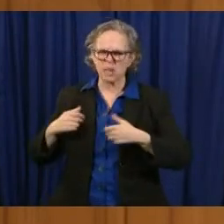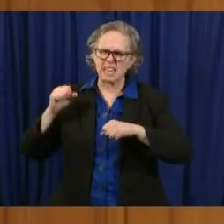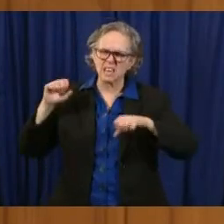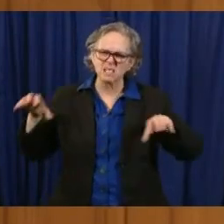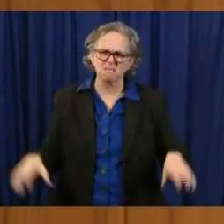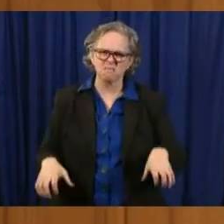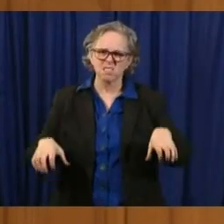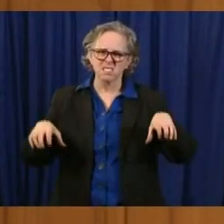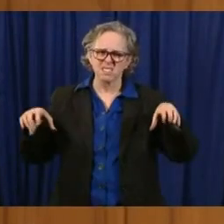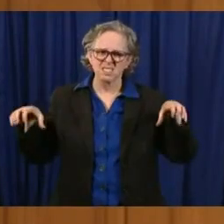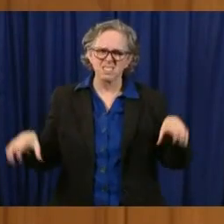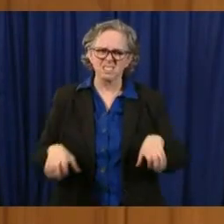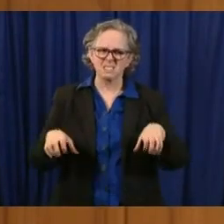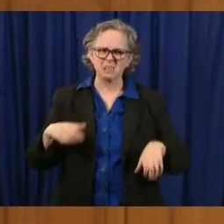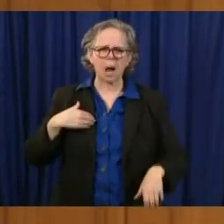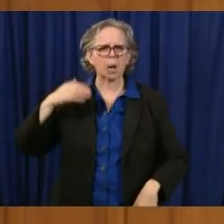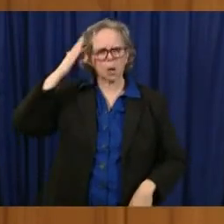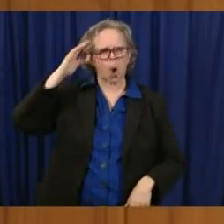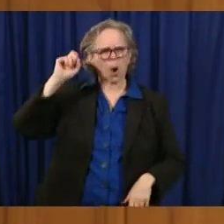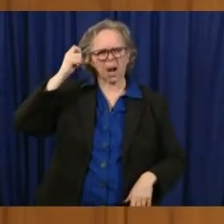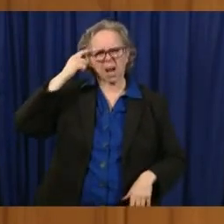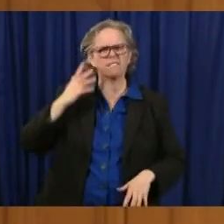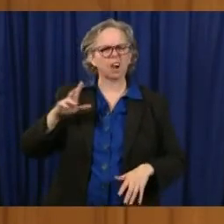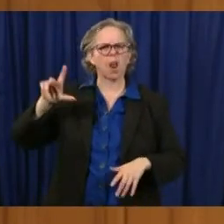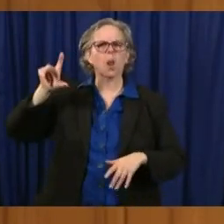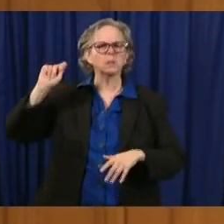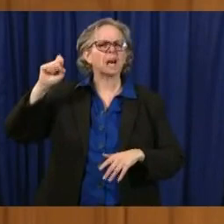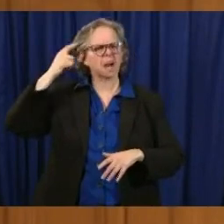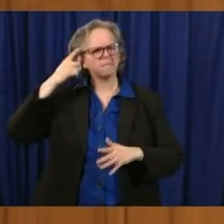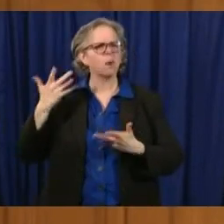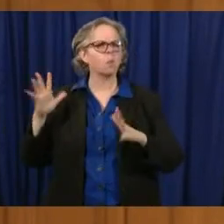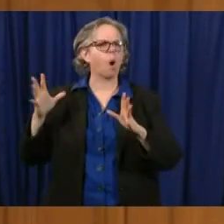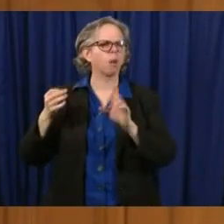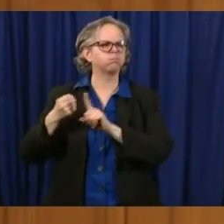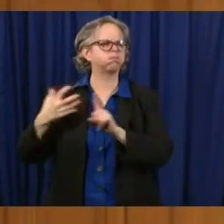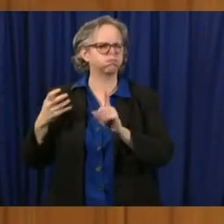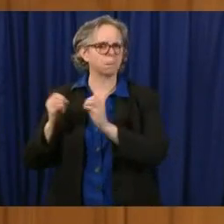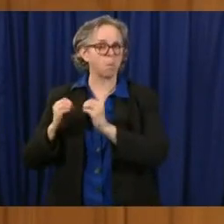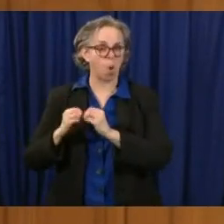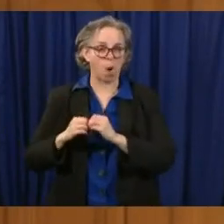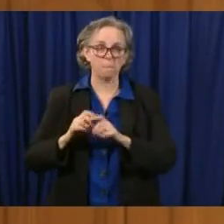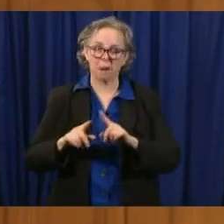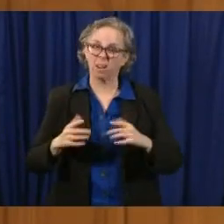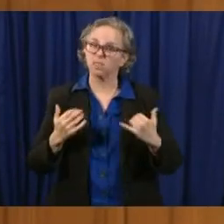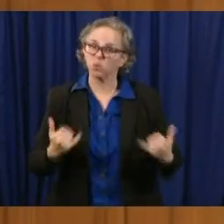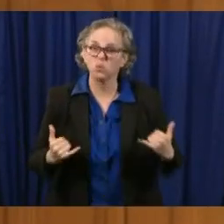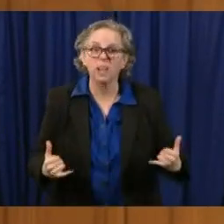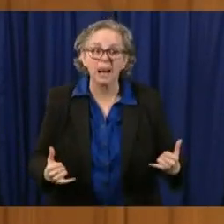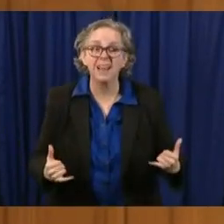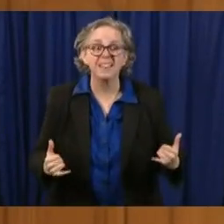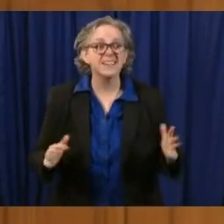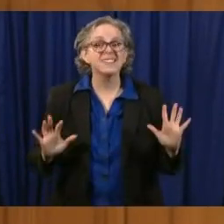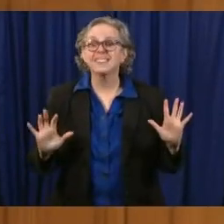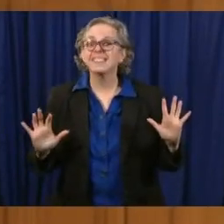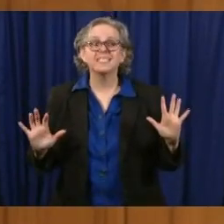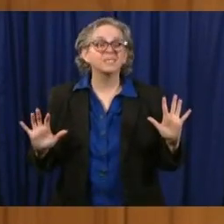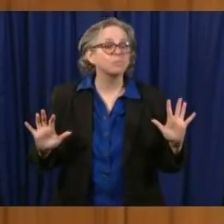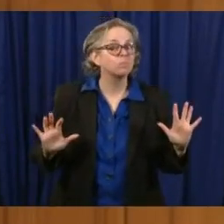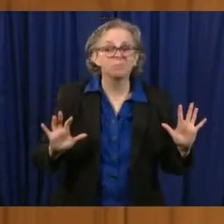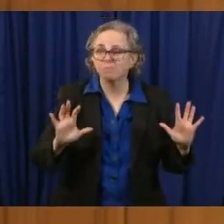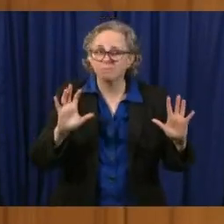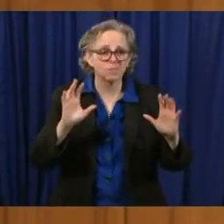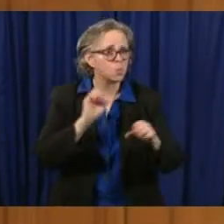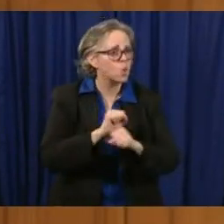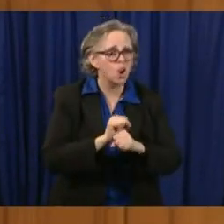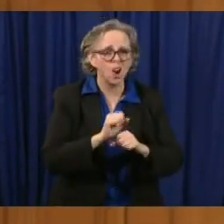more and more details about that. We've been working even today on calls with my peers. The governor was on calls